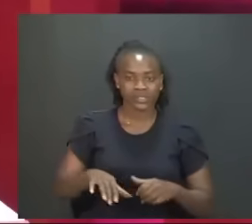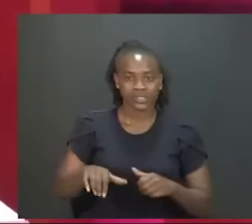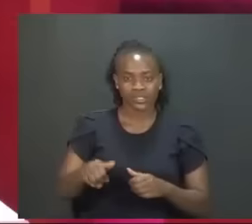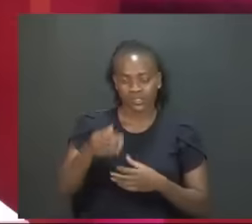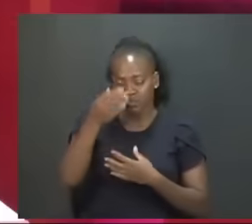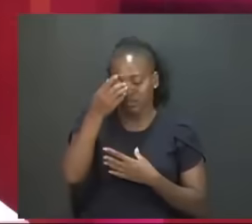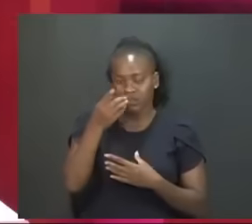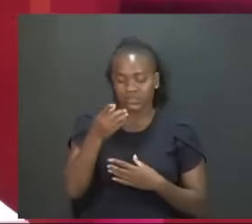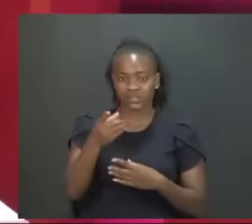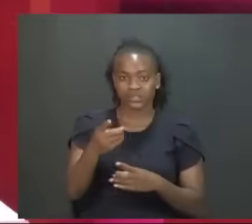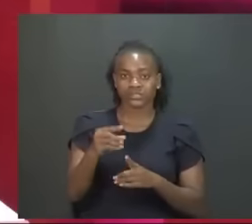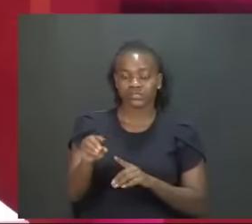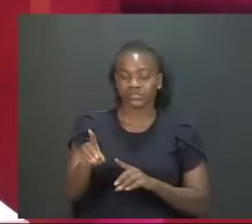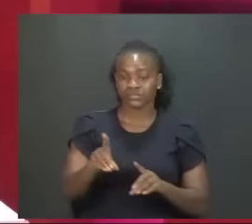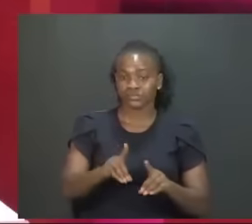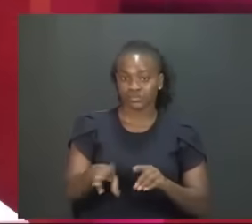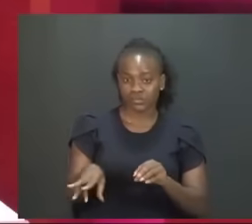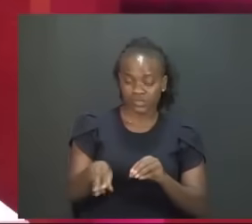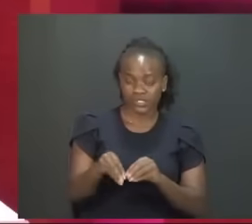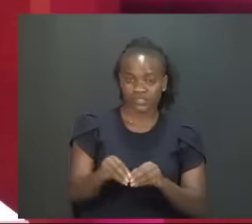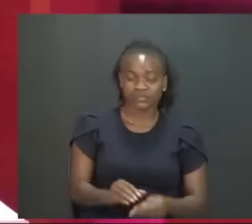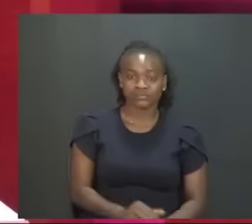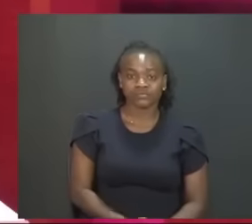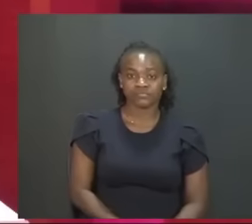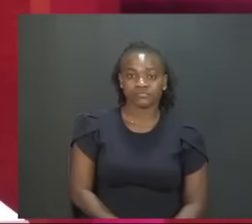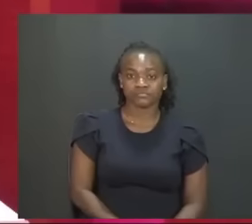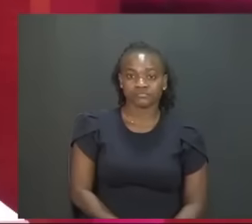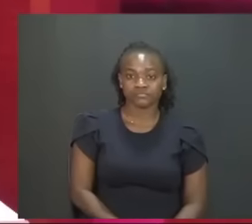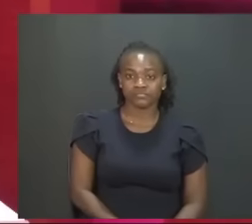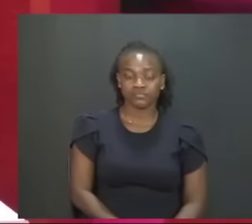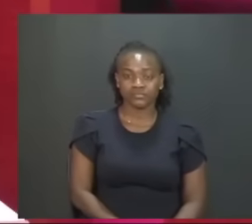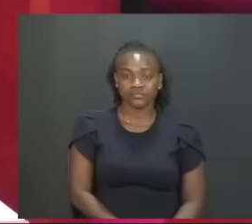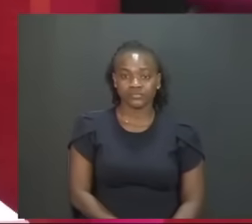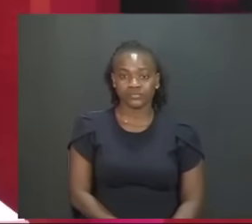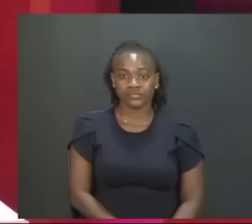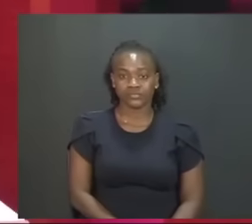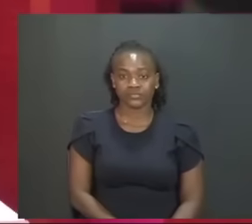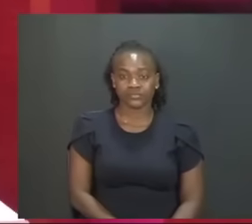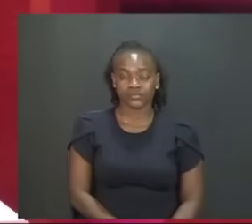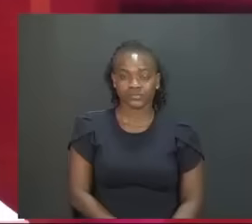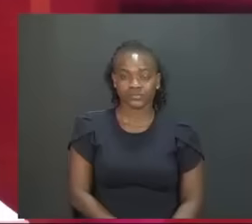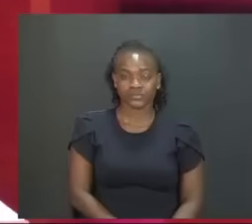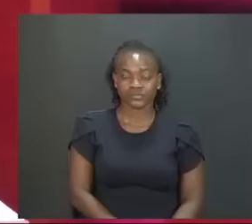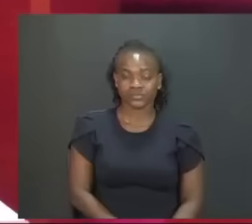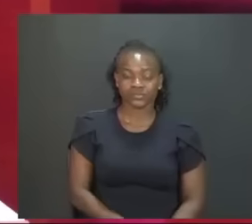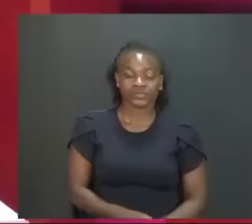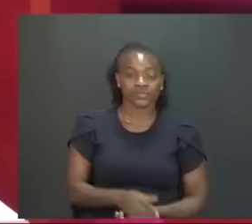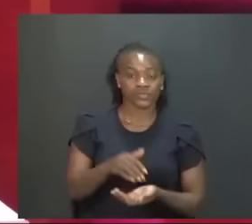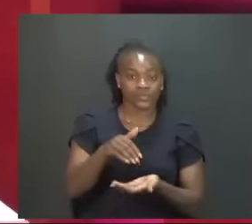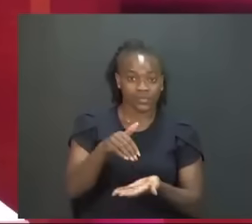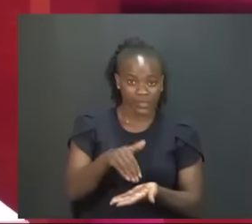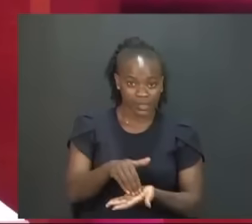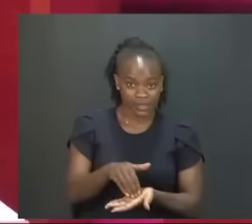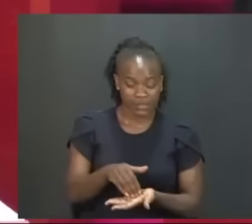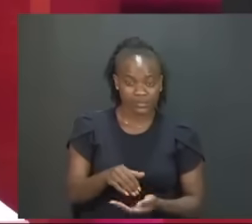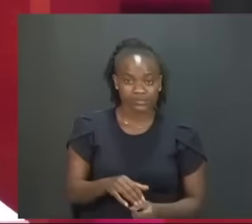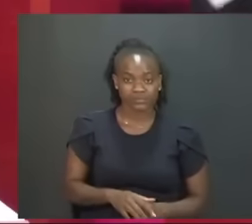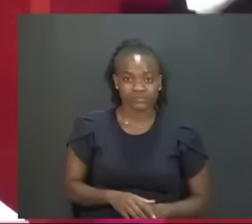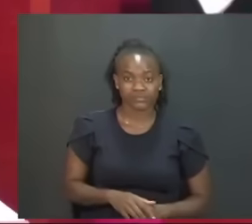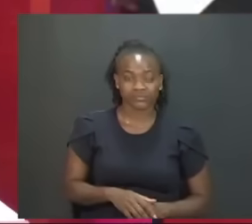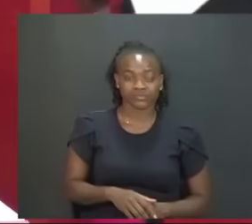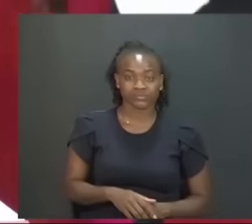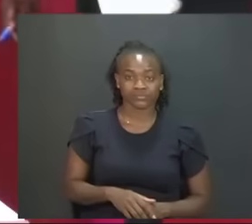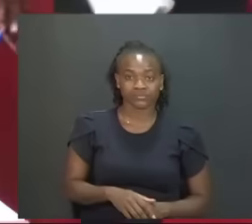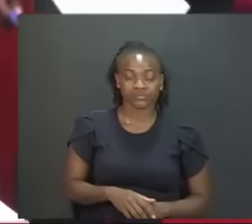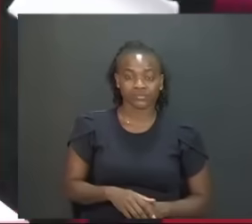resolutions taken. And again, we attach a